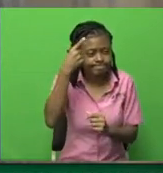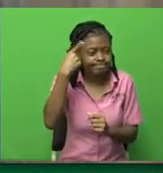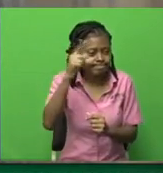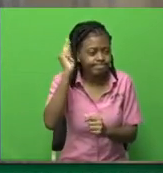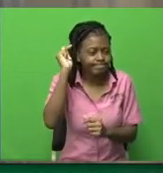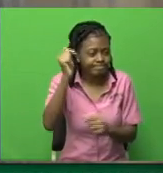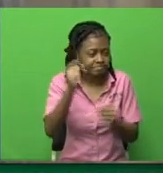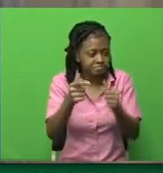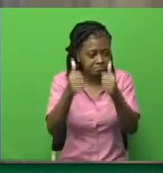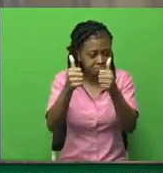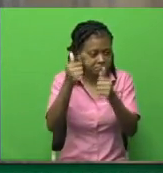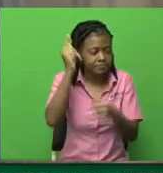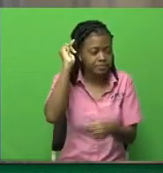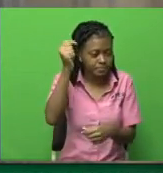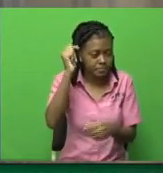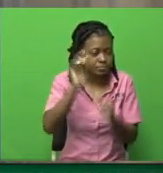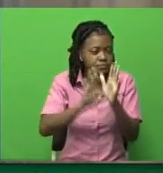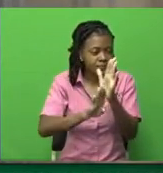island